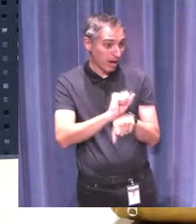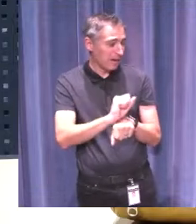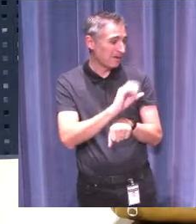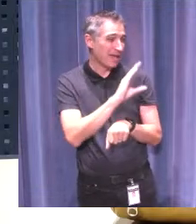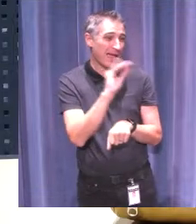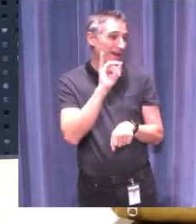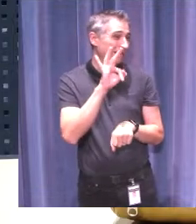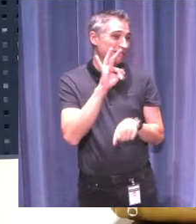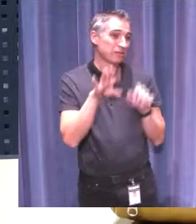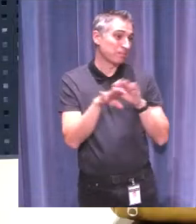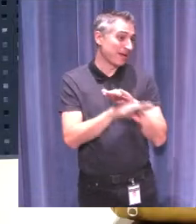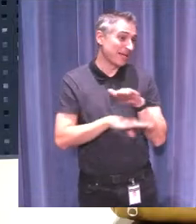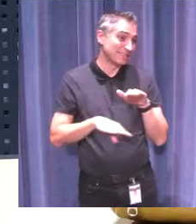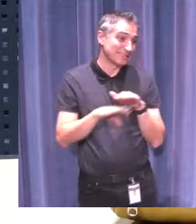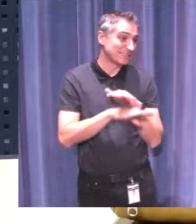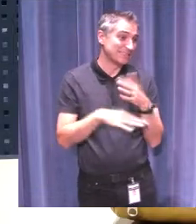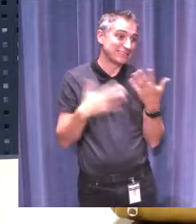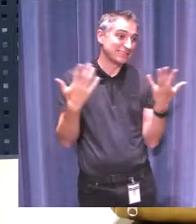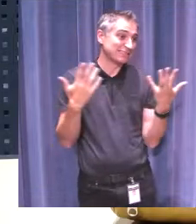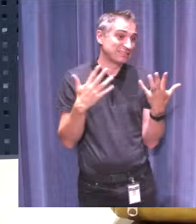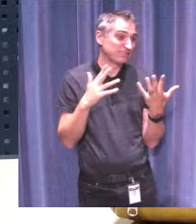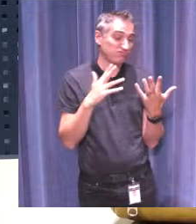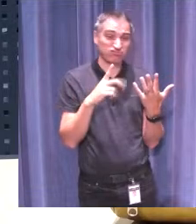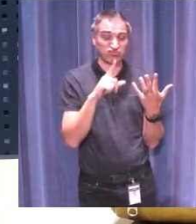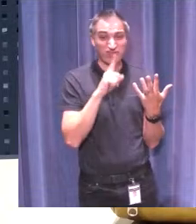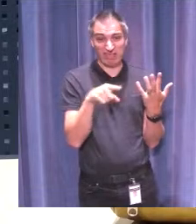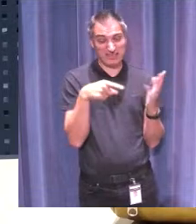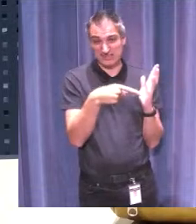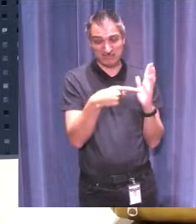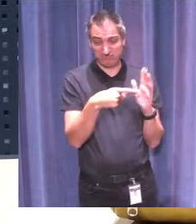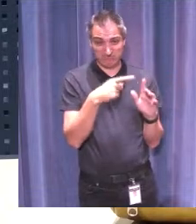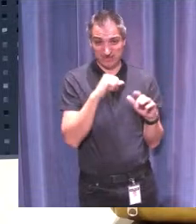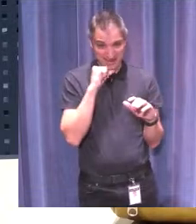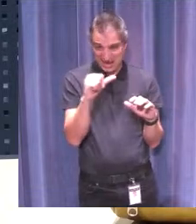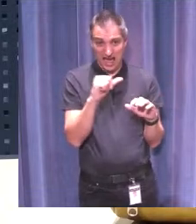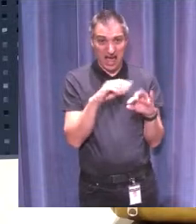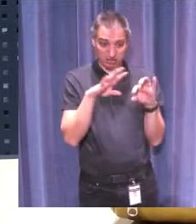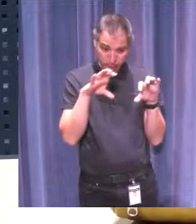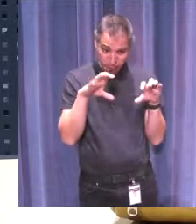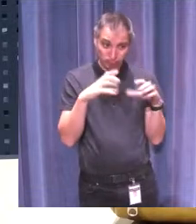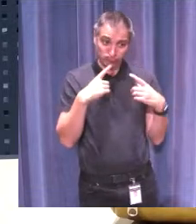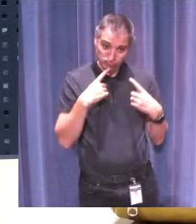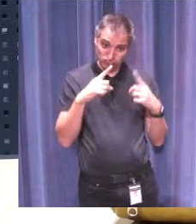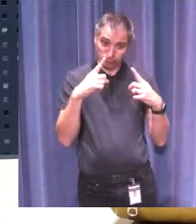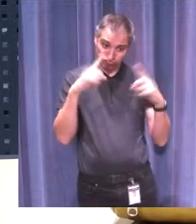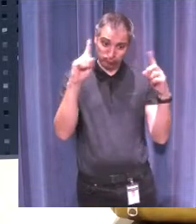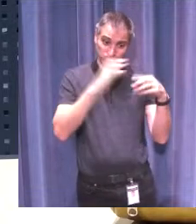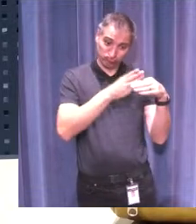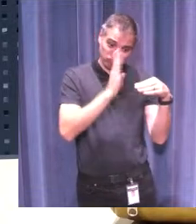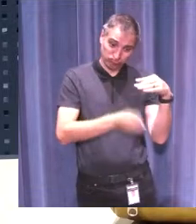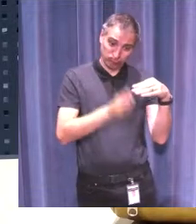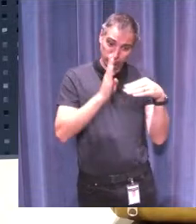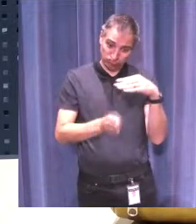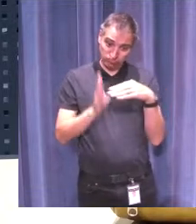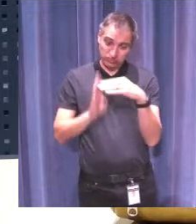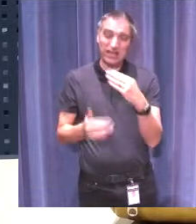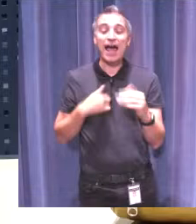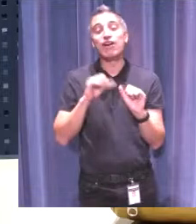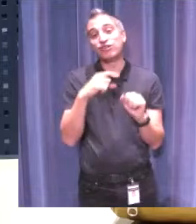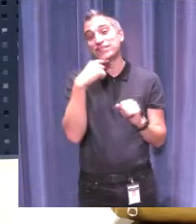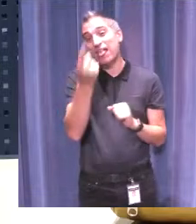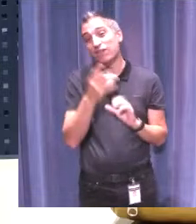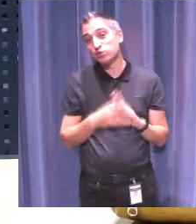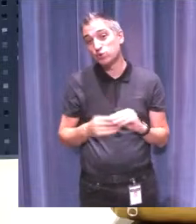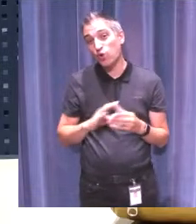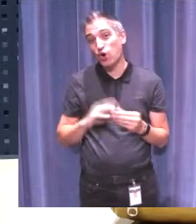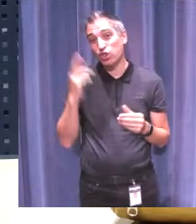basically, from all indications, are not performing. Or I could tell you the story of why